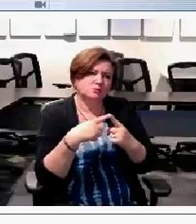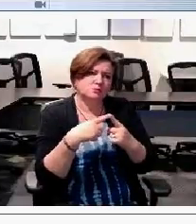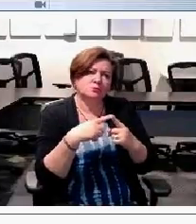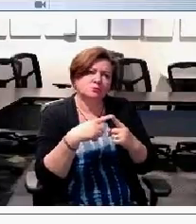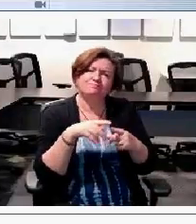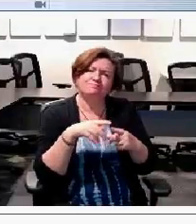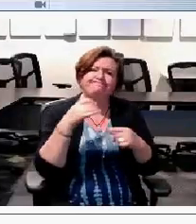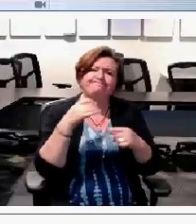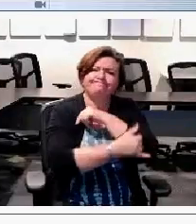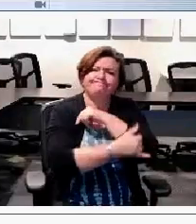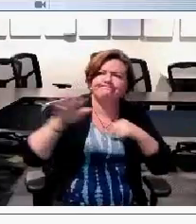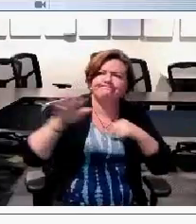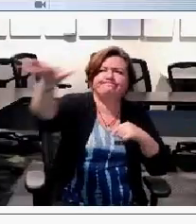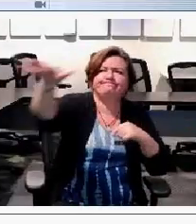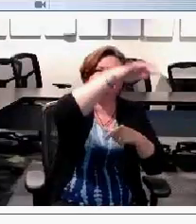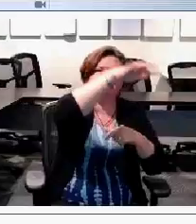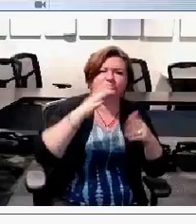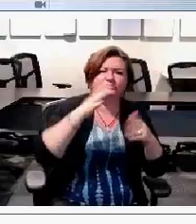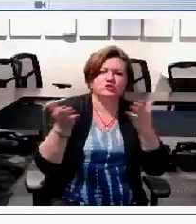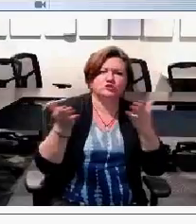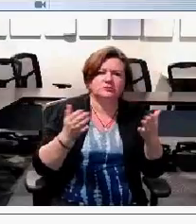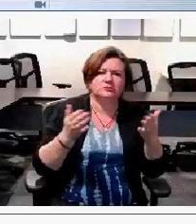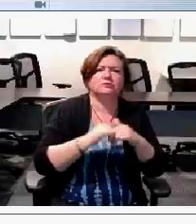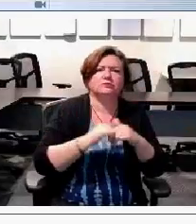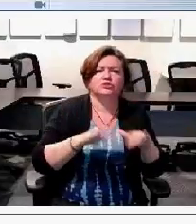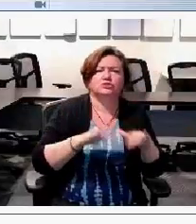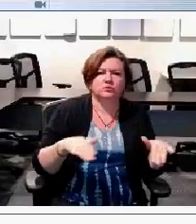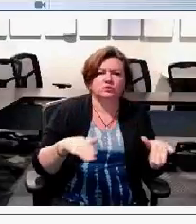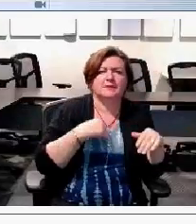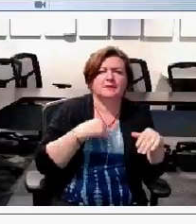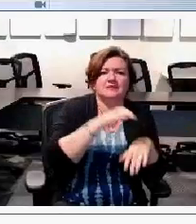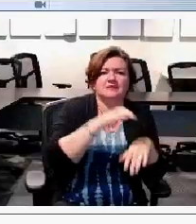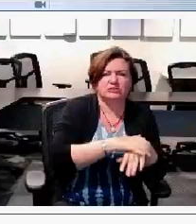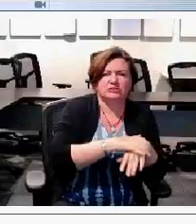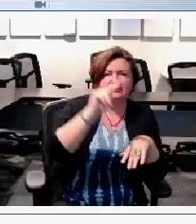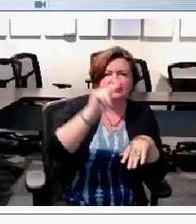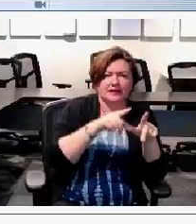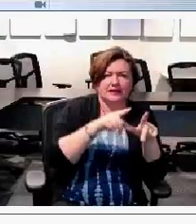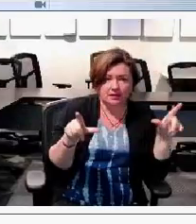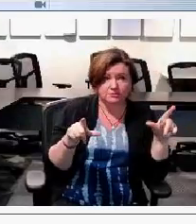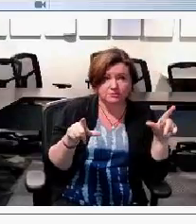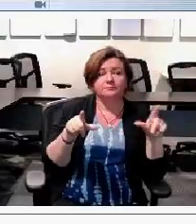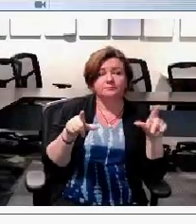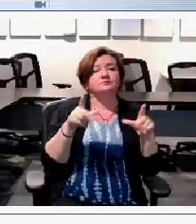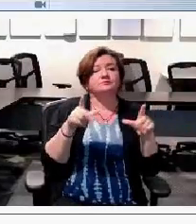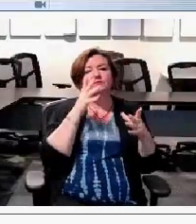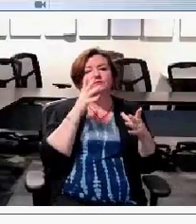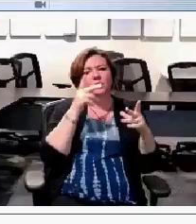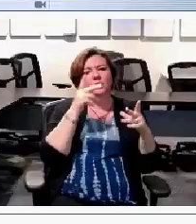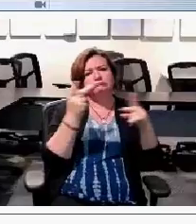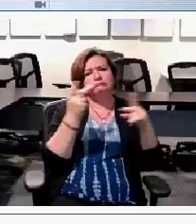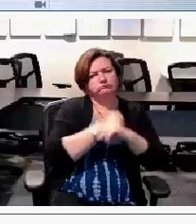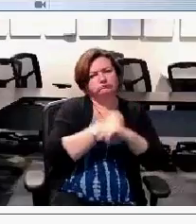rural services and children that are coming from homes with English as a second language. So I just kind of did a quick survey of